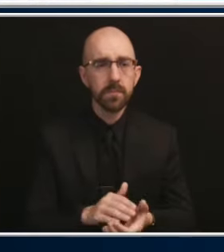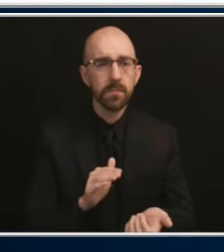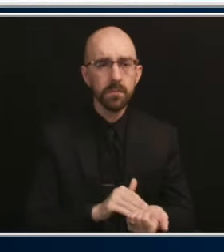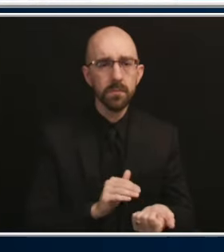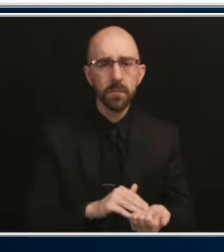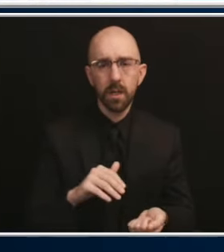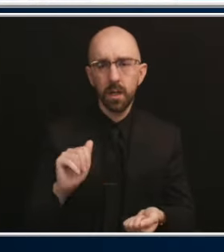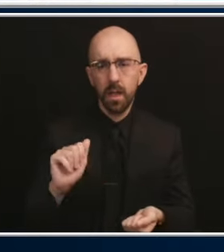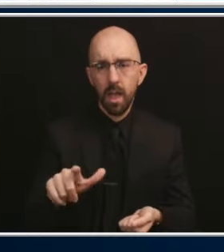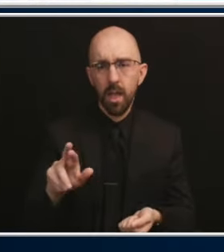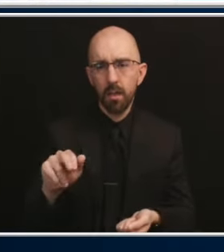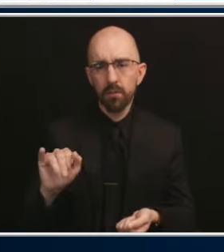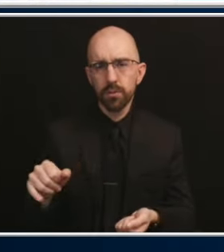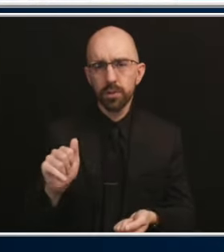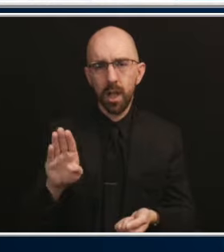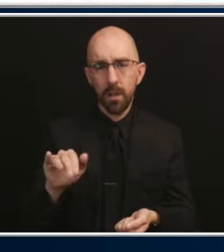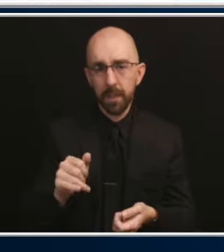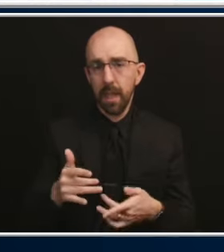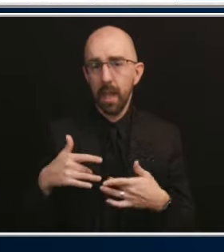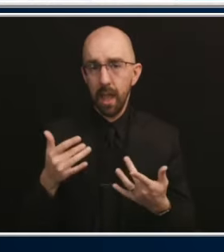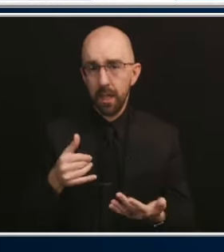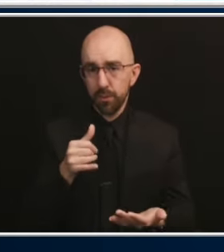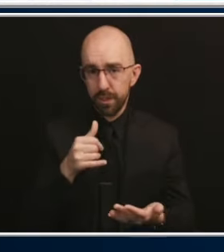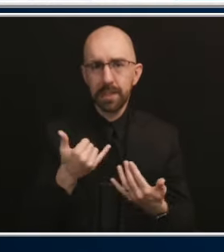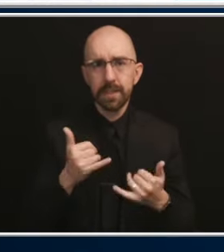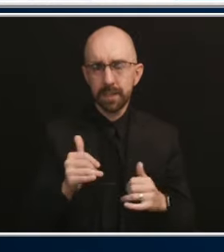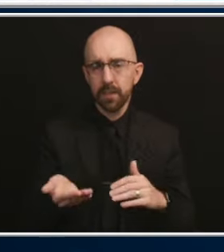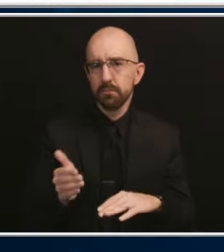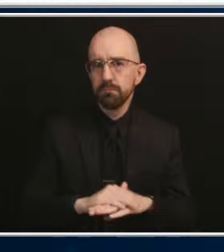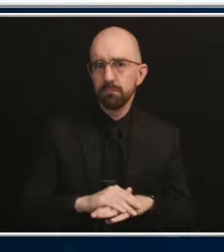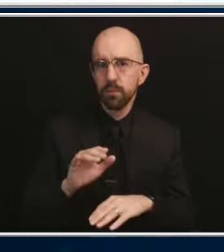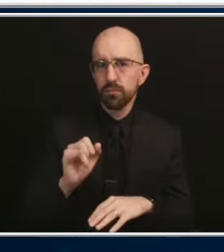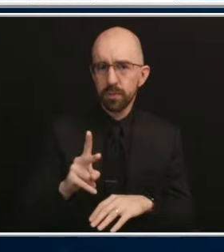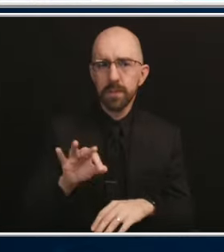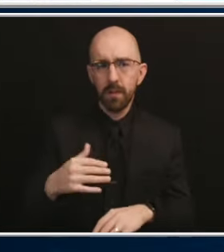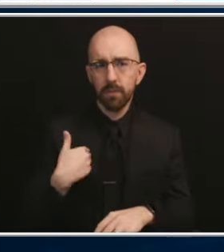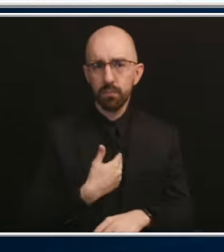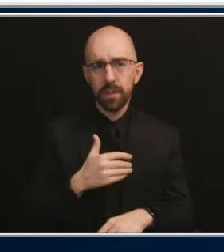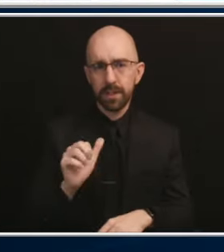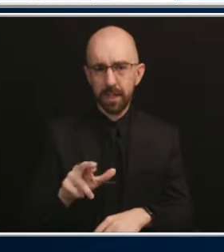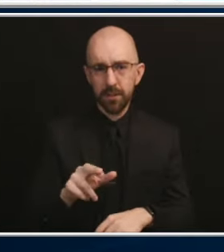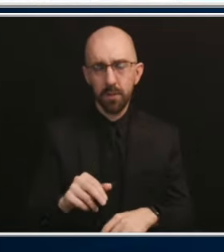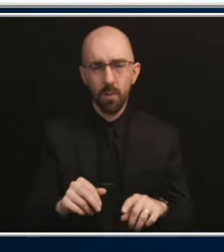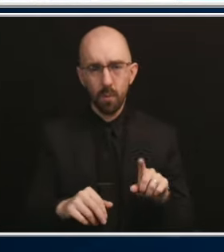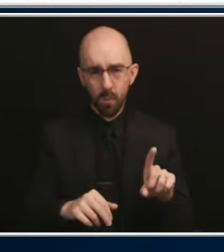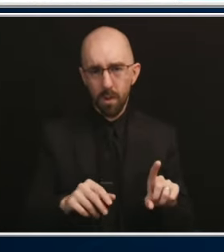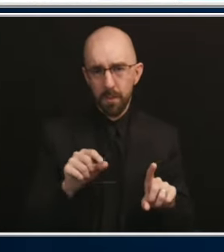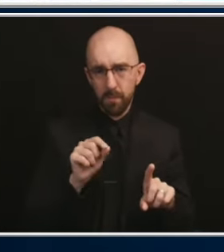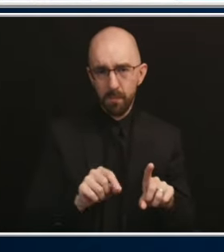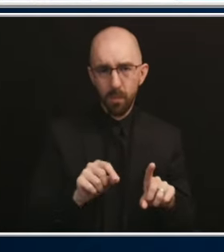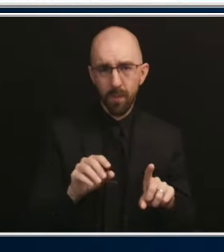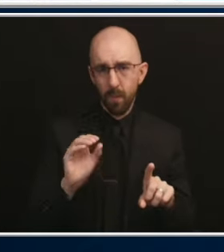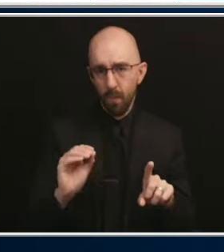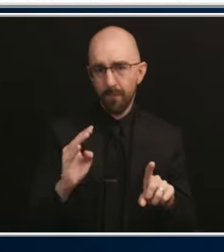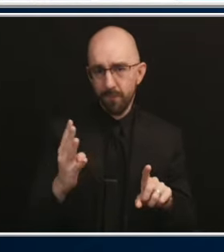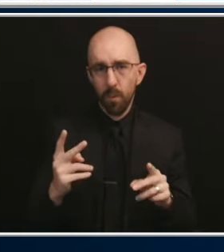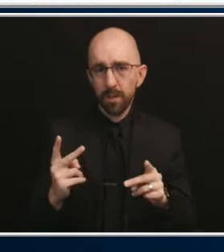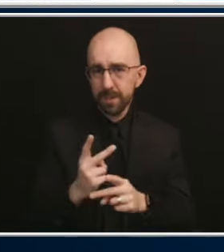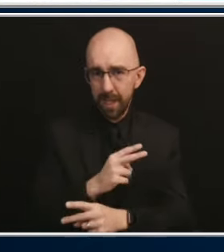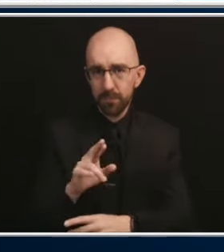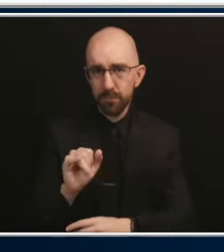been associated with a small but measurable increase in breast cancer risk, around 1.04 times the risk. How